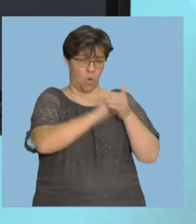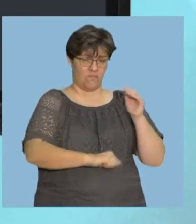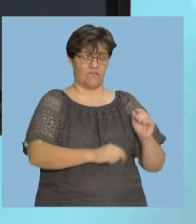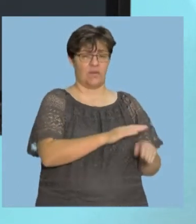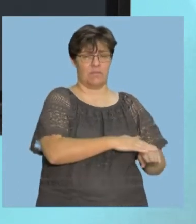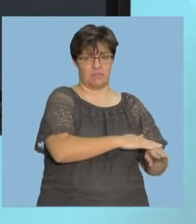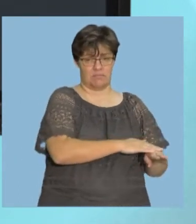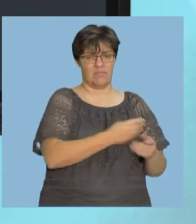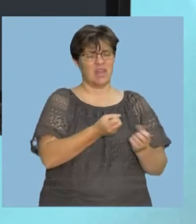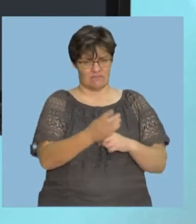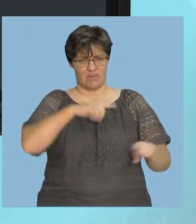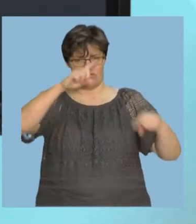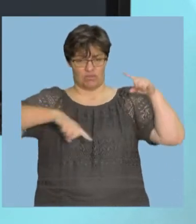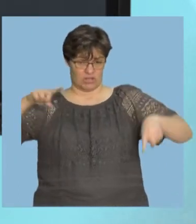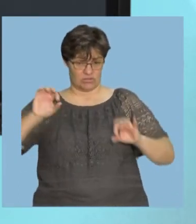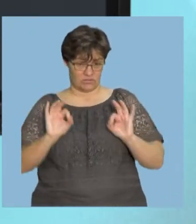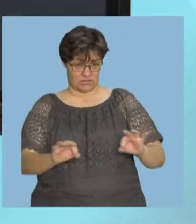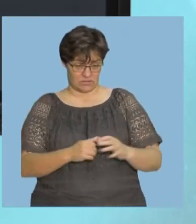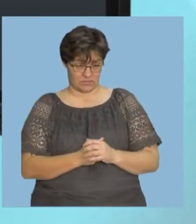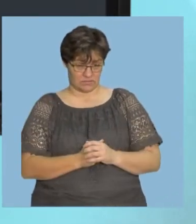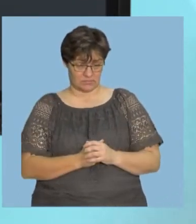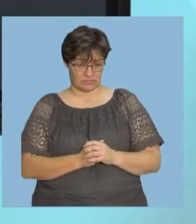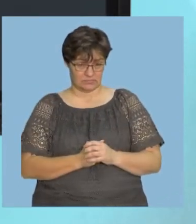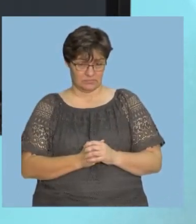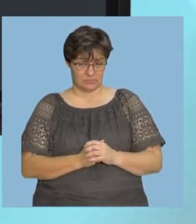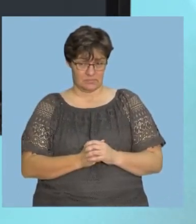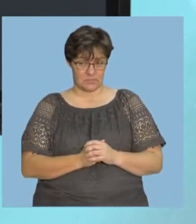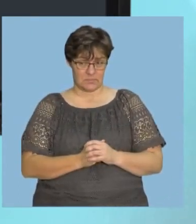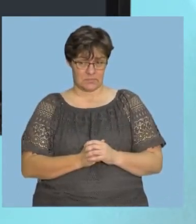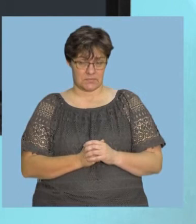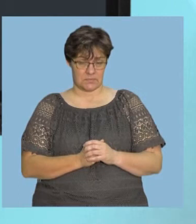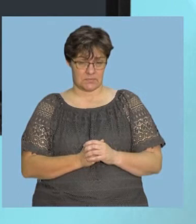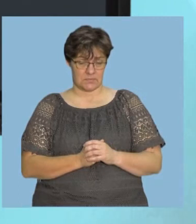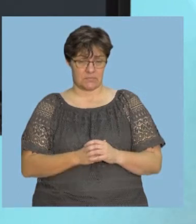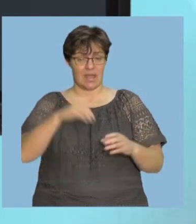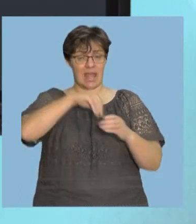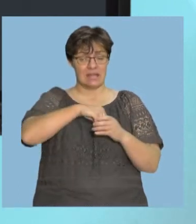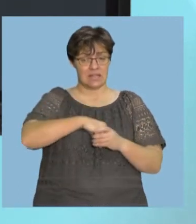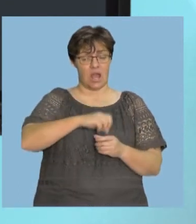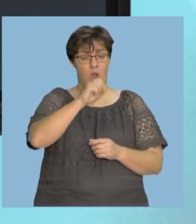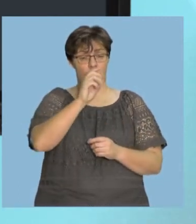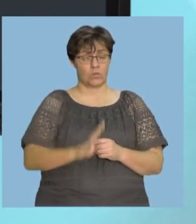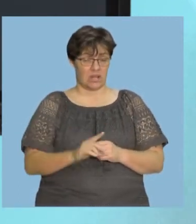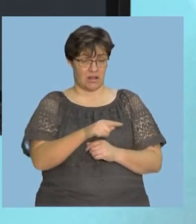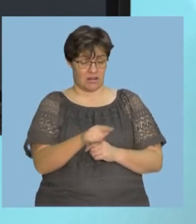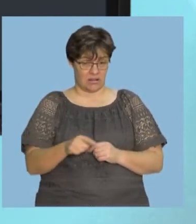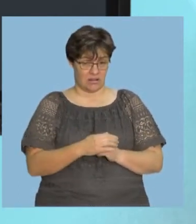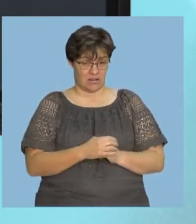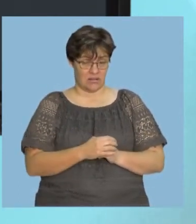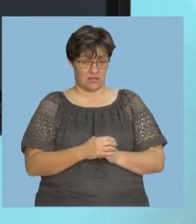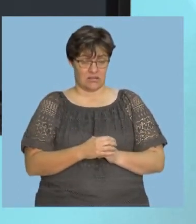us the range. Are we together? Then the interquartile range